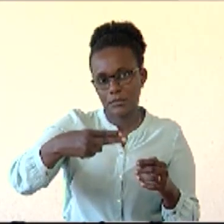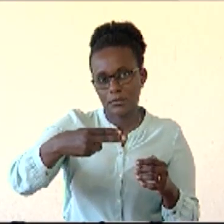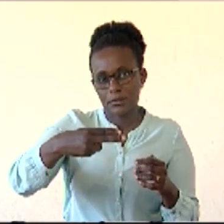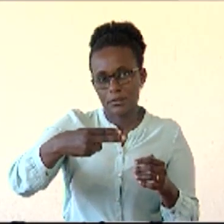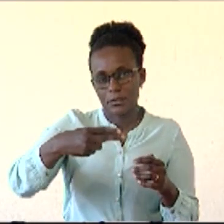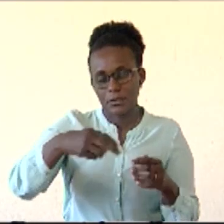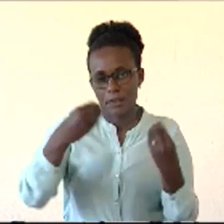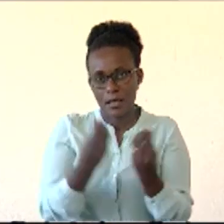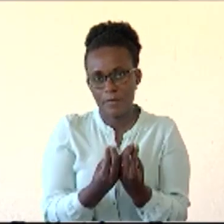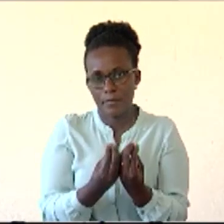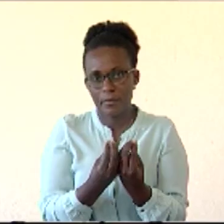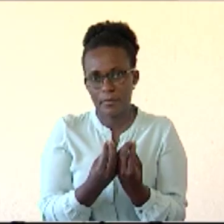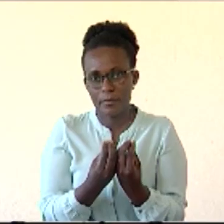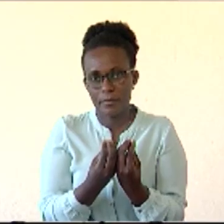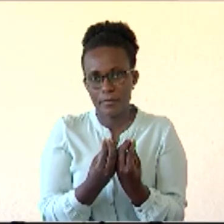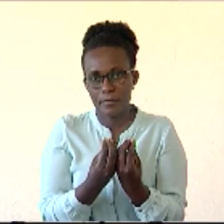and